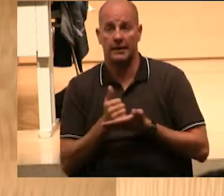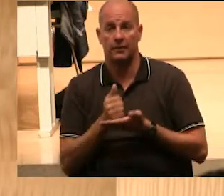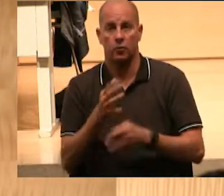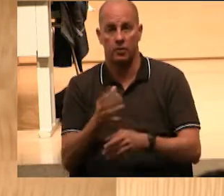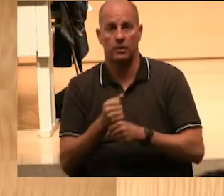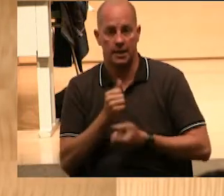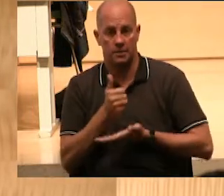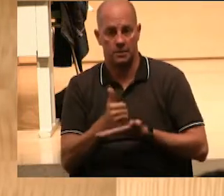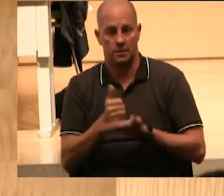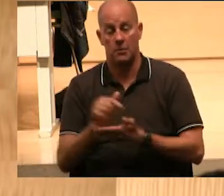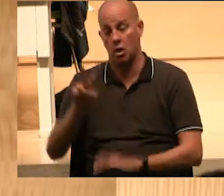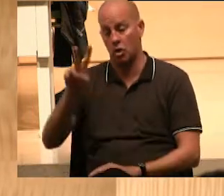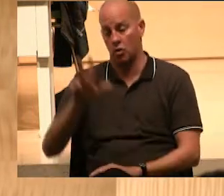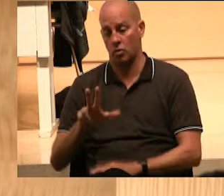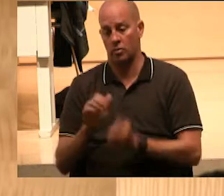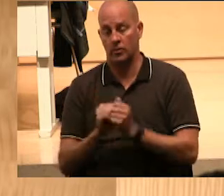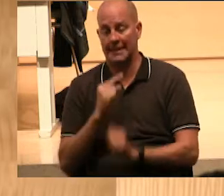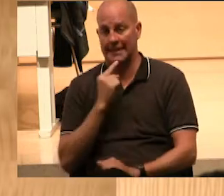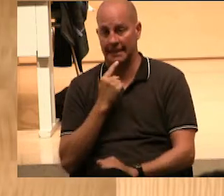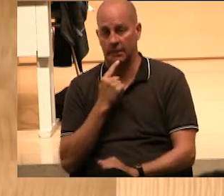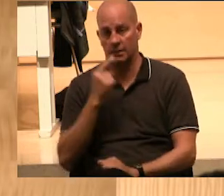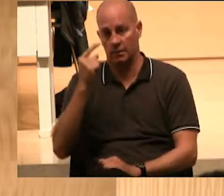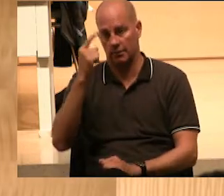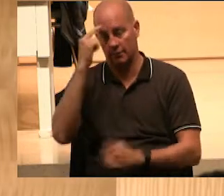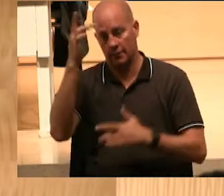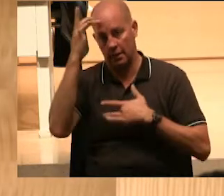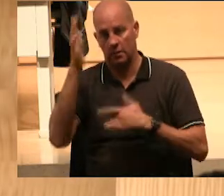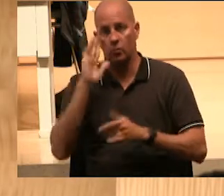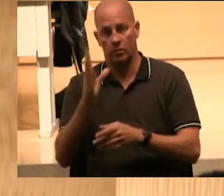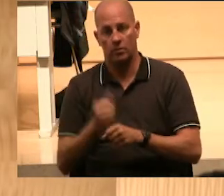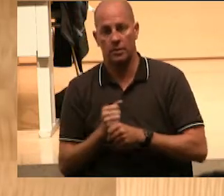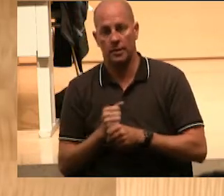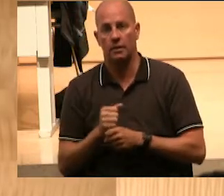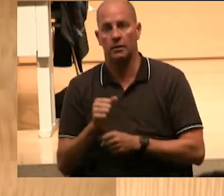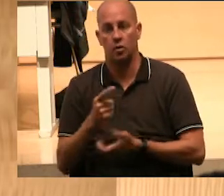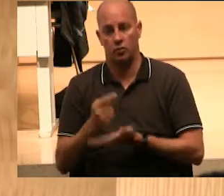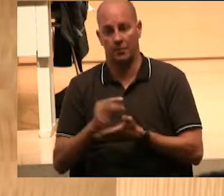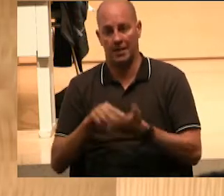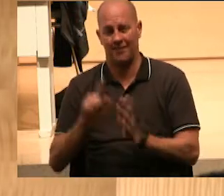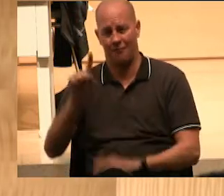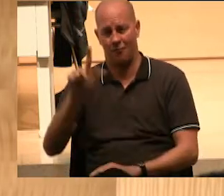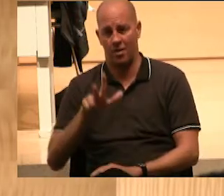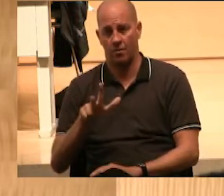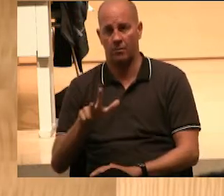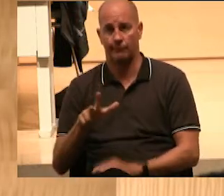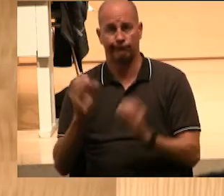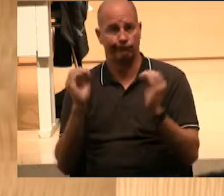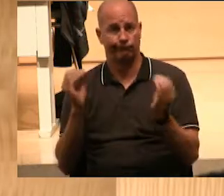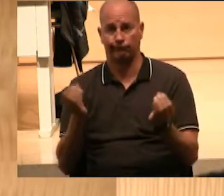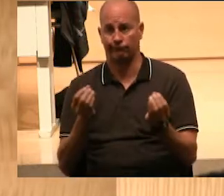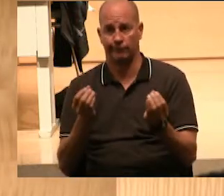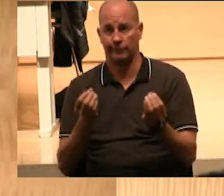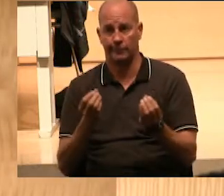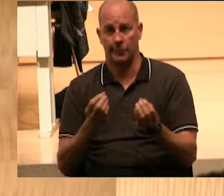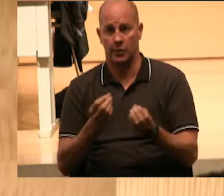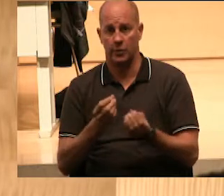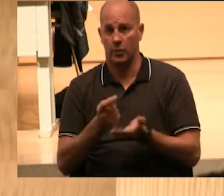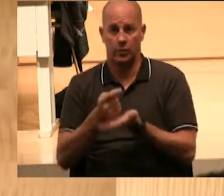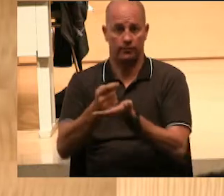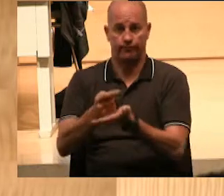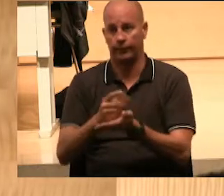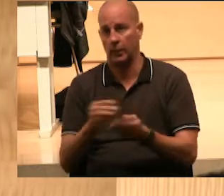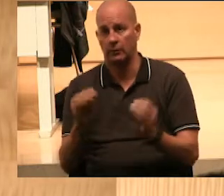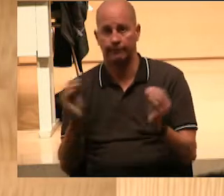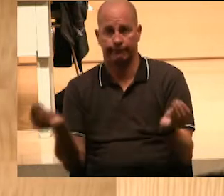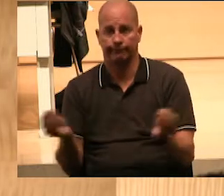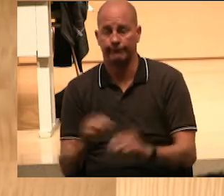about 2/3 with a serious mental illness received treatment. So that's still a third of individuals who have a serious mental illness who aren't being treated for